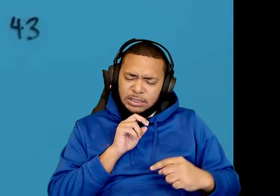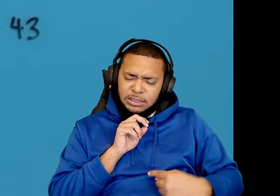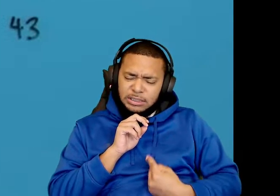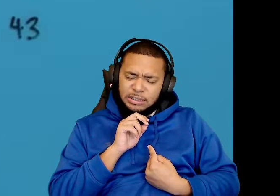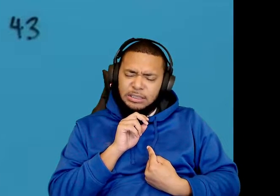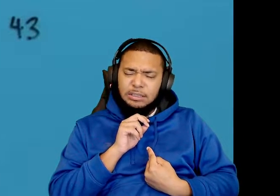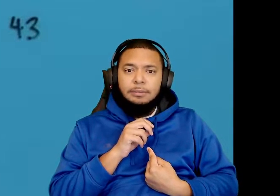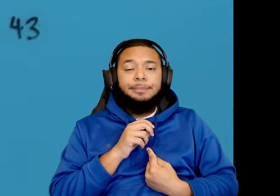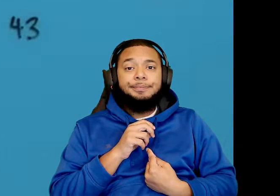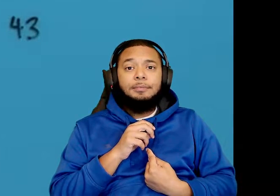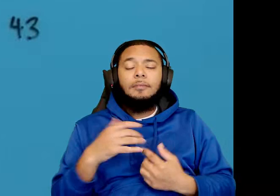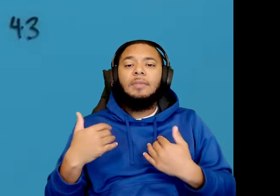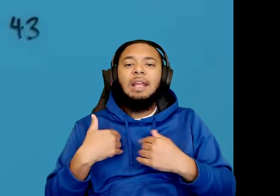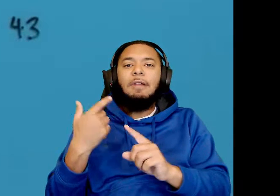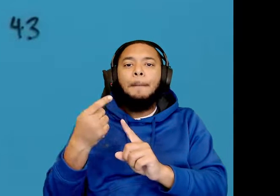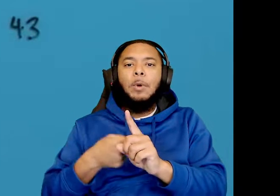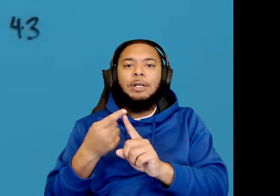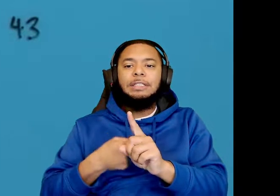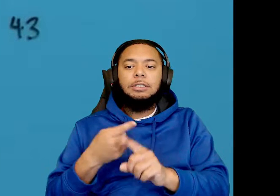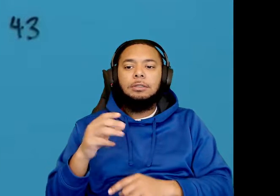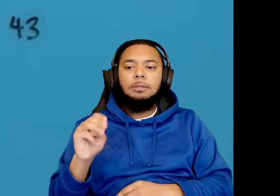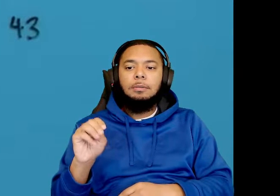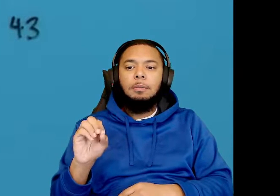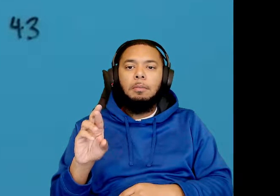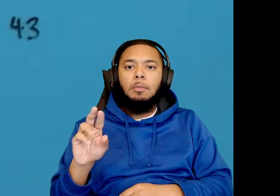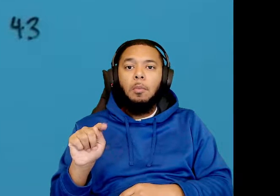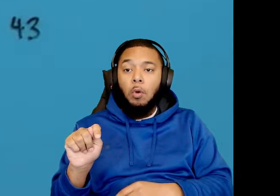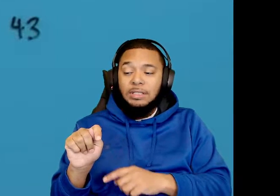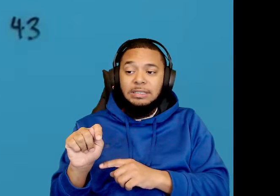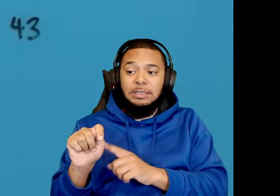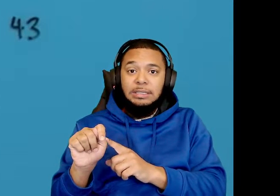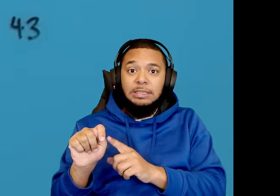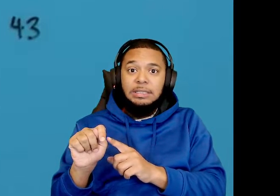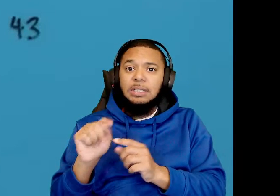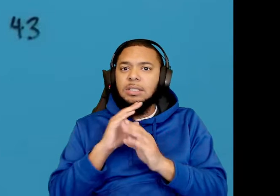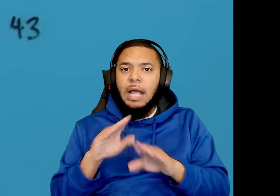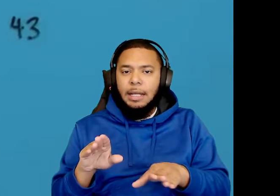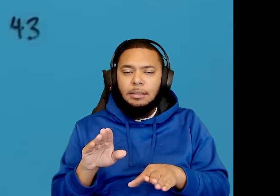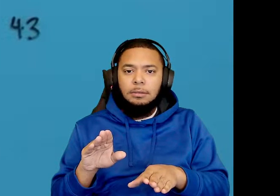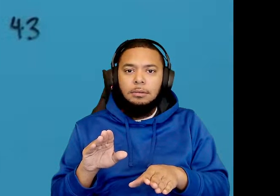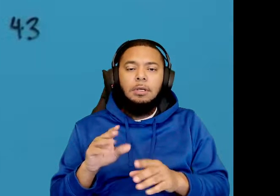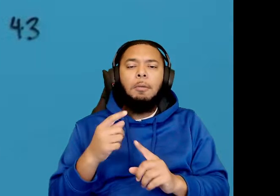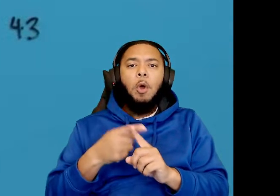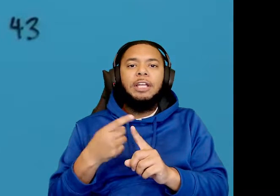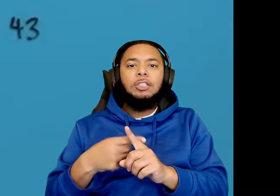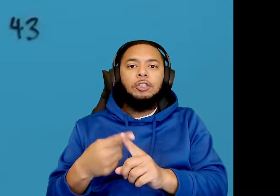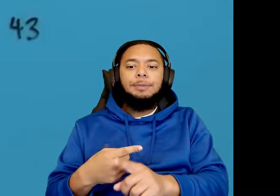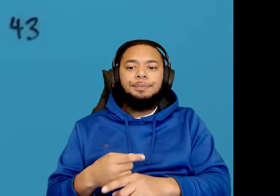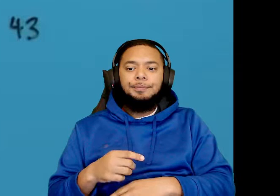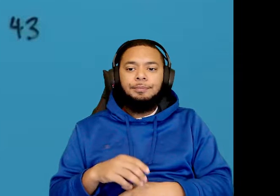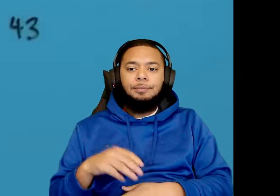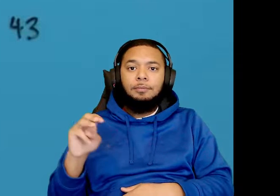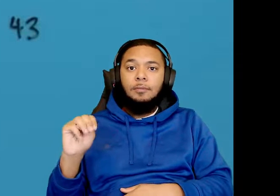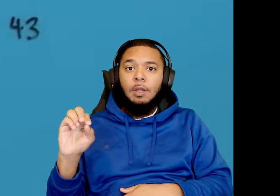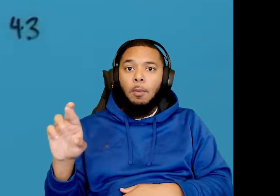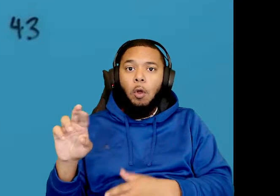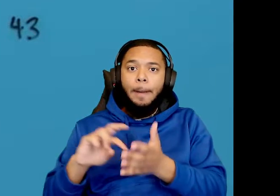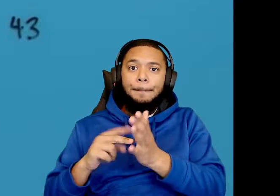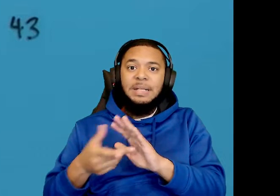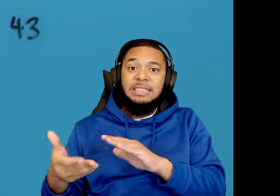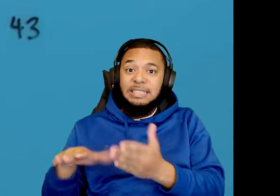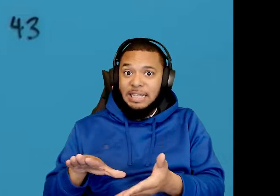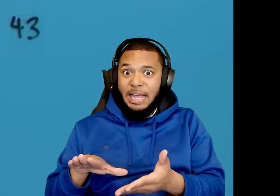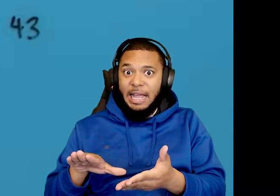mortgage. The T is silent because it's a French word. Mort means dead in